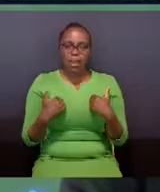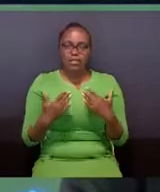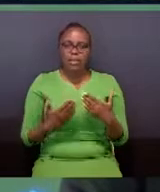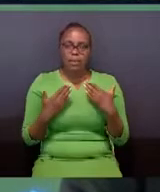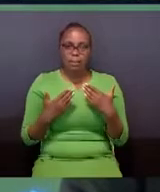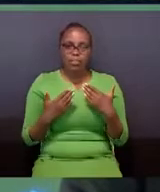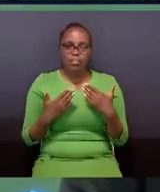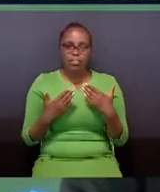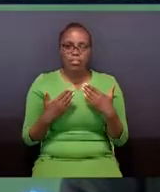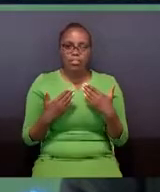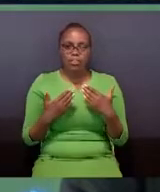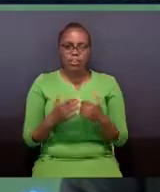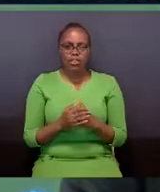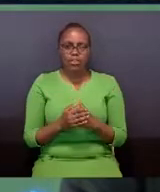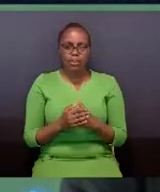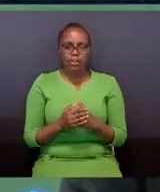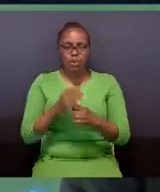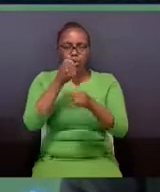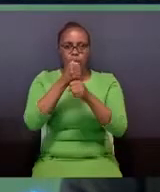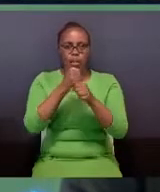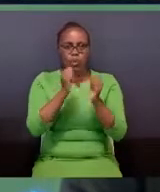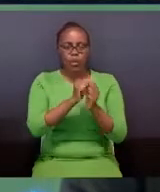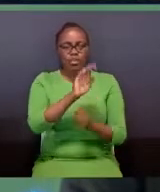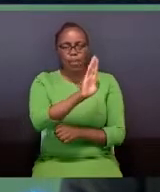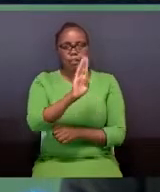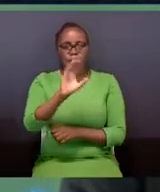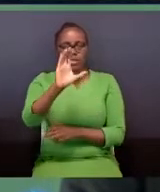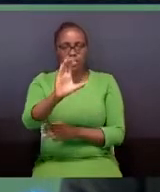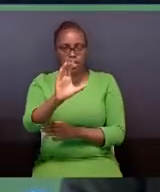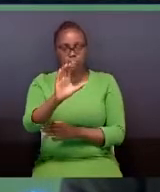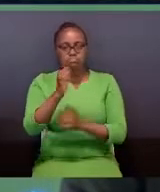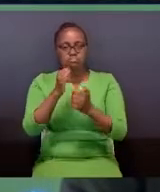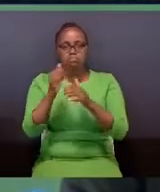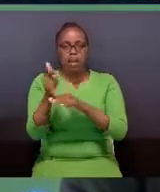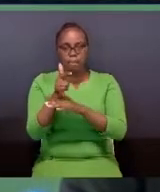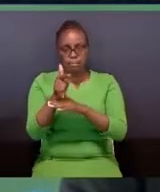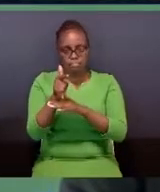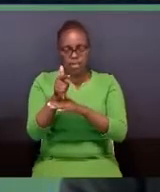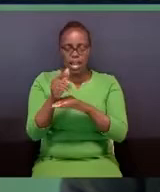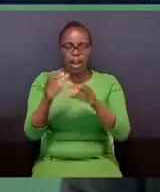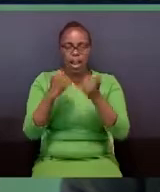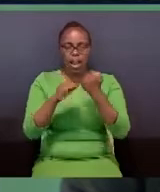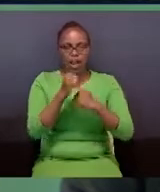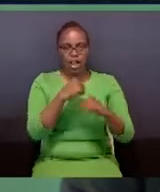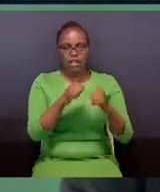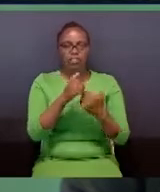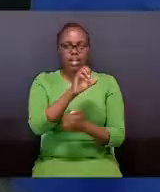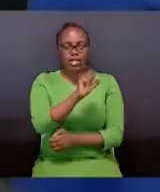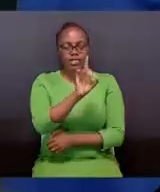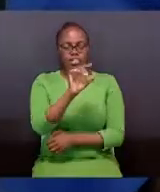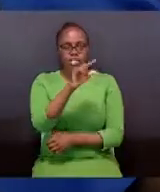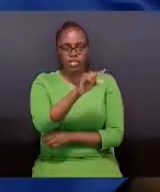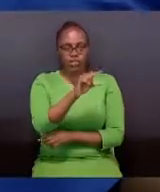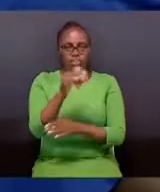Estakaba. I'm a radio mentor working with the BBC Media Action. I'm a youth and SDGs